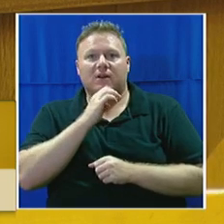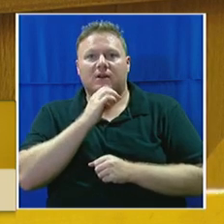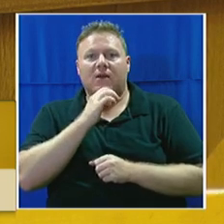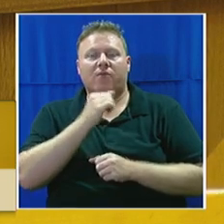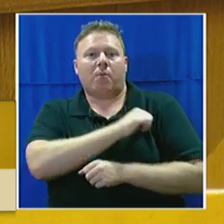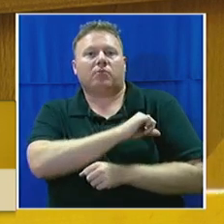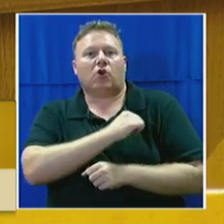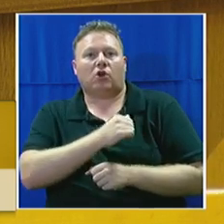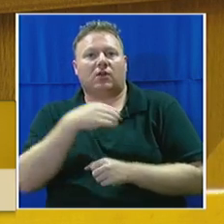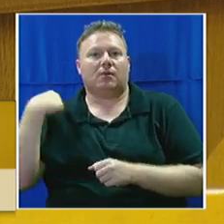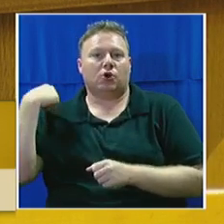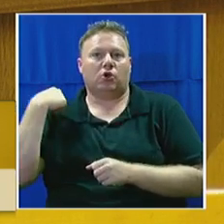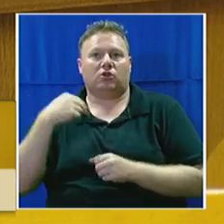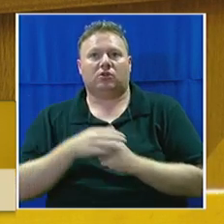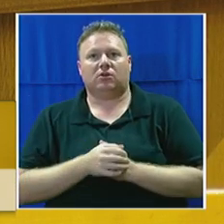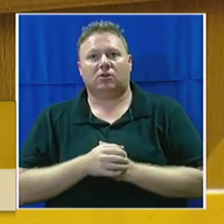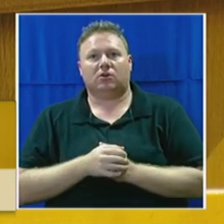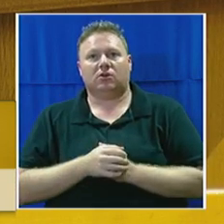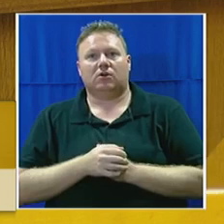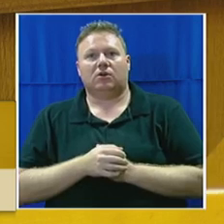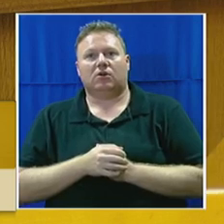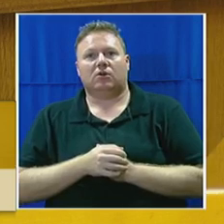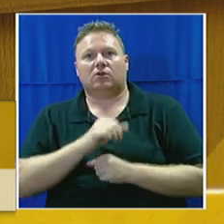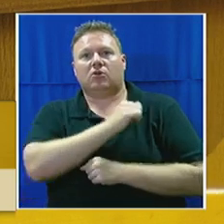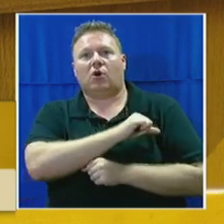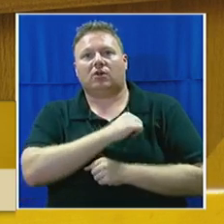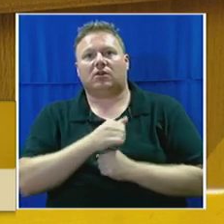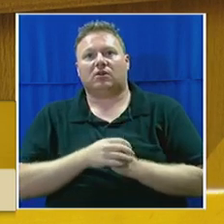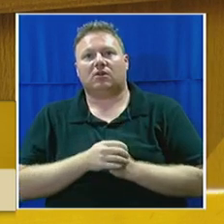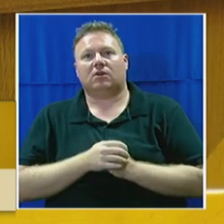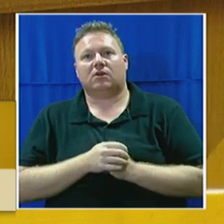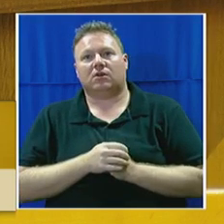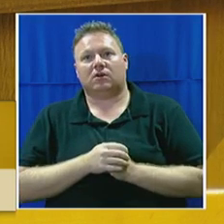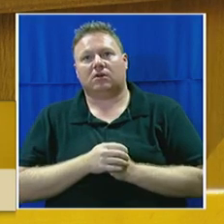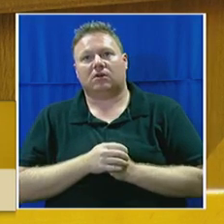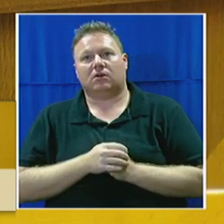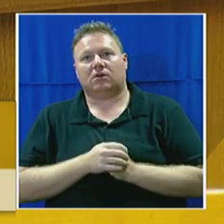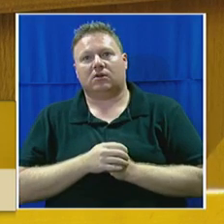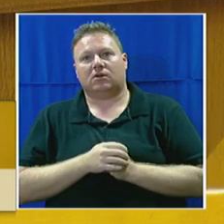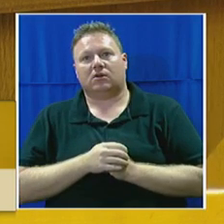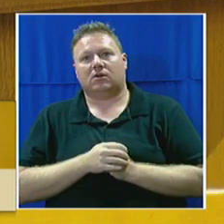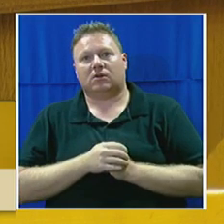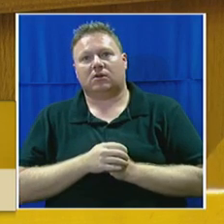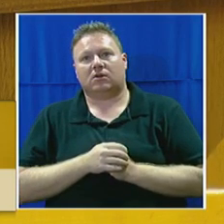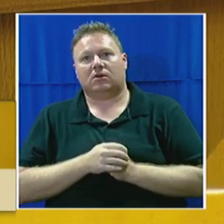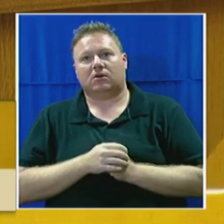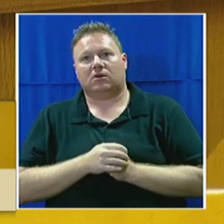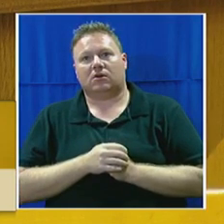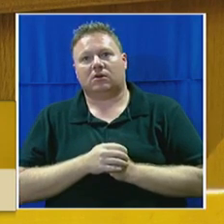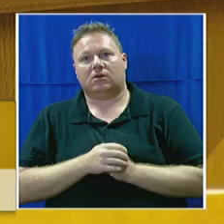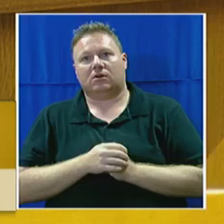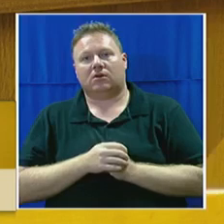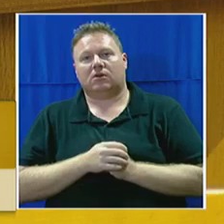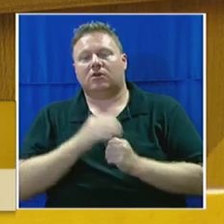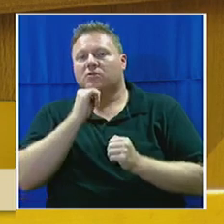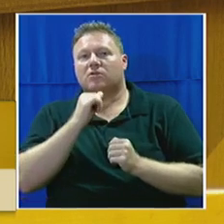with a doctor-patient ratio of 0.9 per 1,000, lower than Brazil